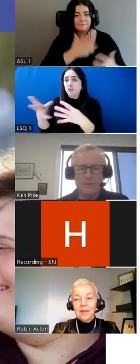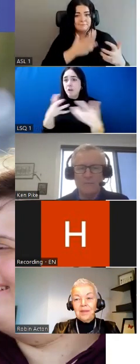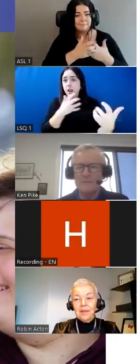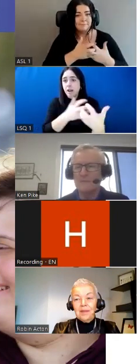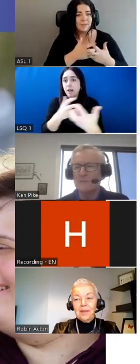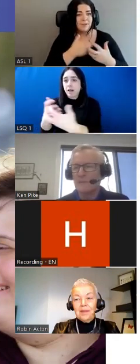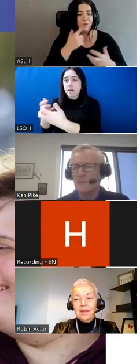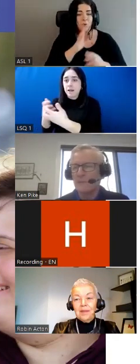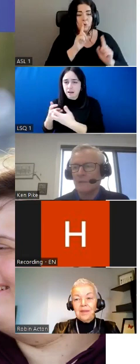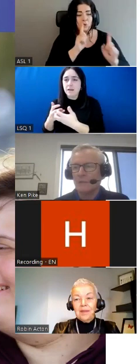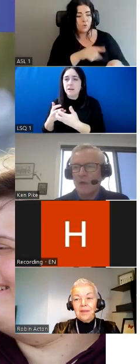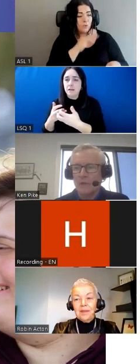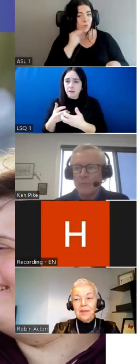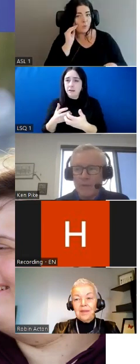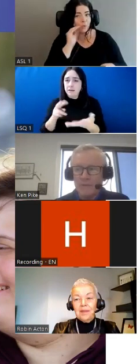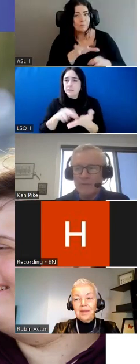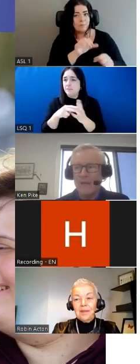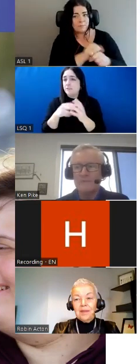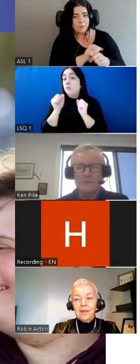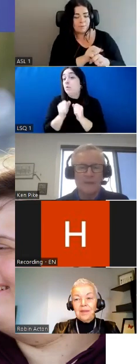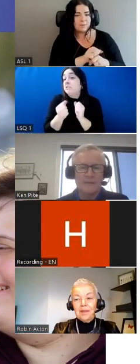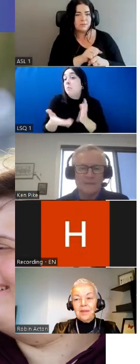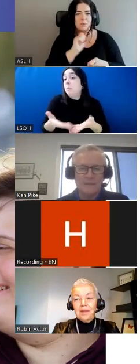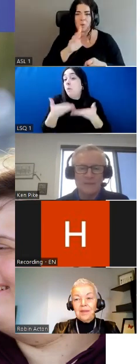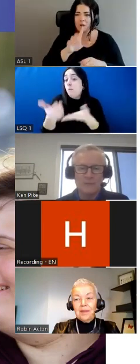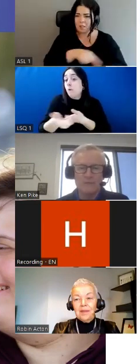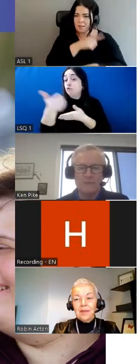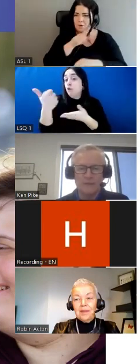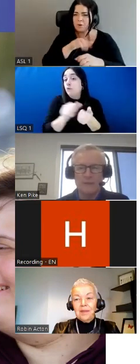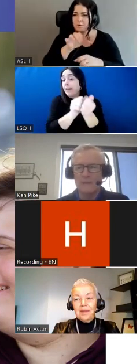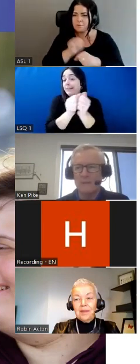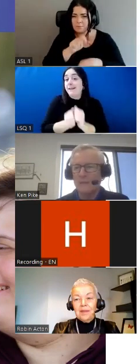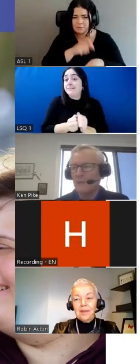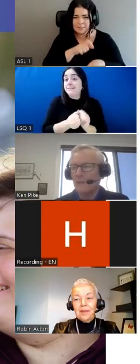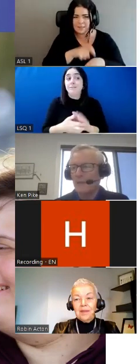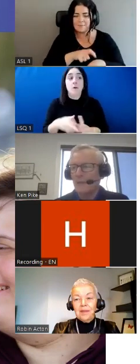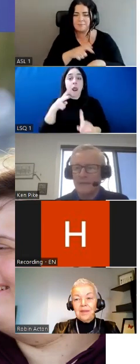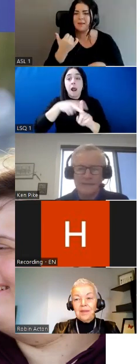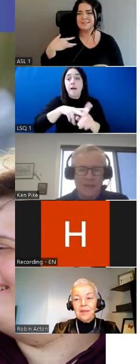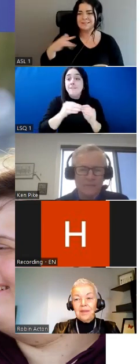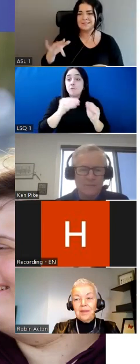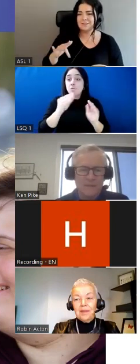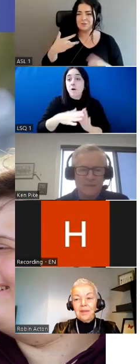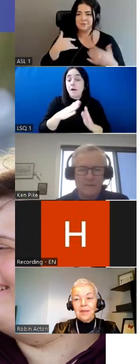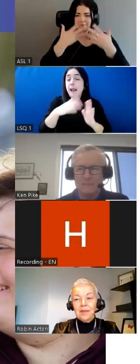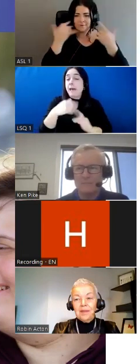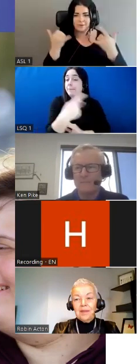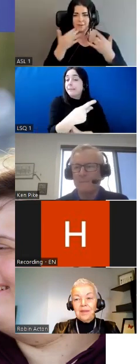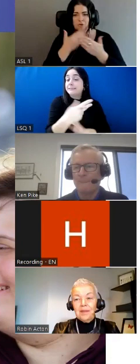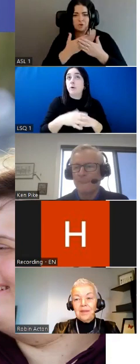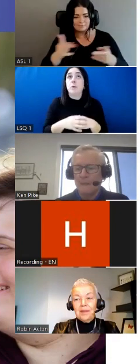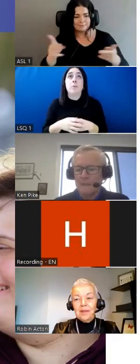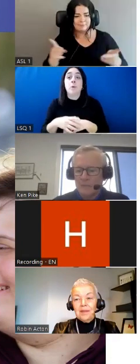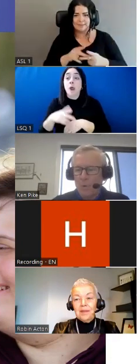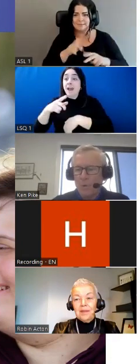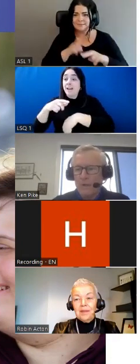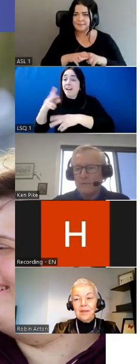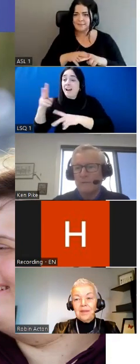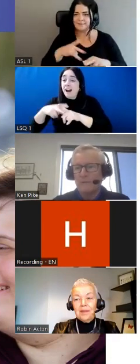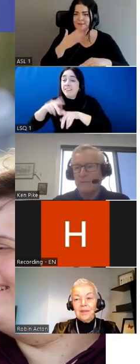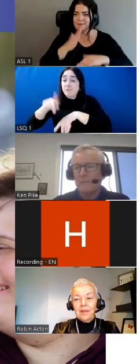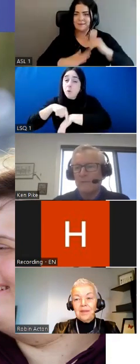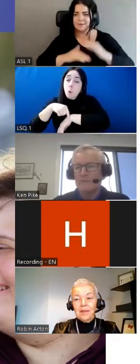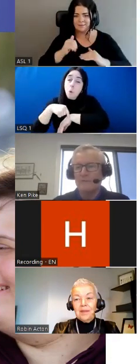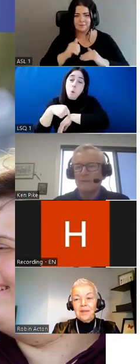in-home appointments, longer appointment times, and sensory-friendly exam spaces.